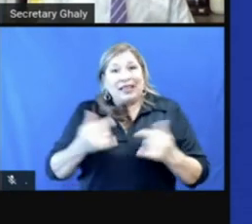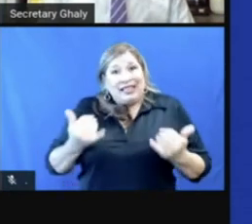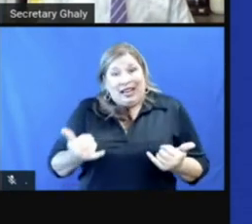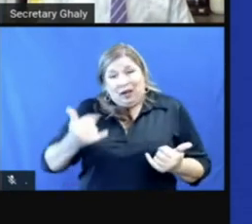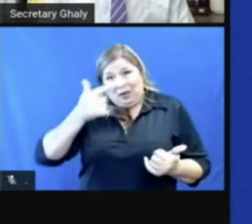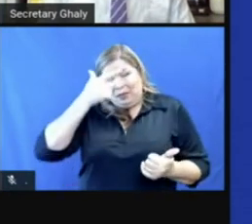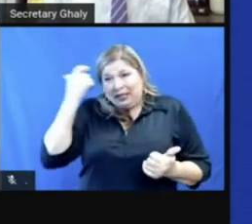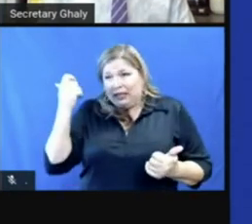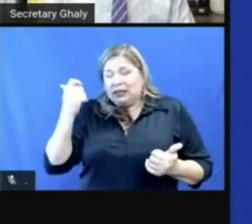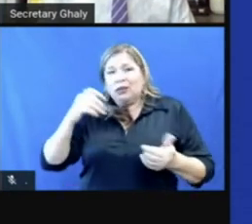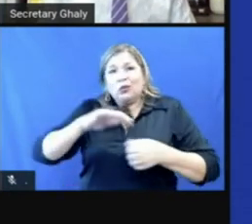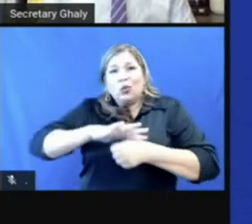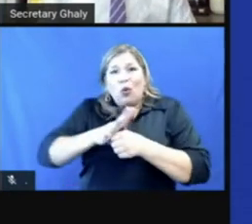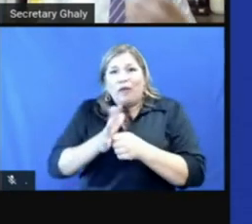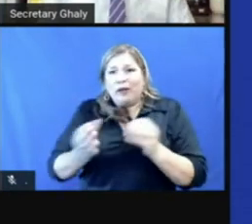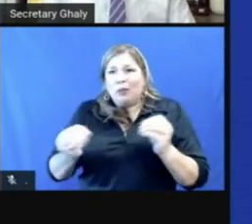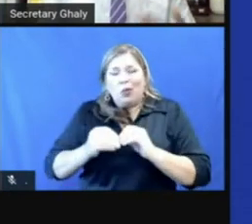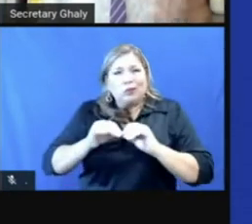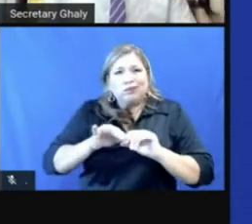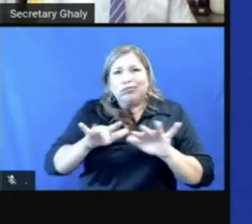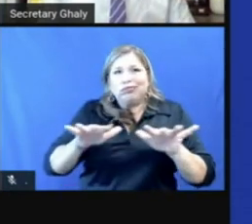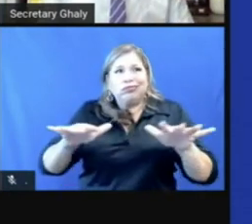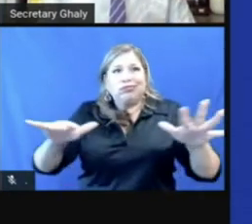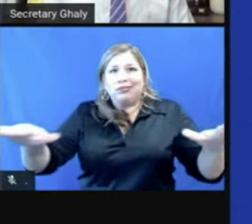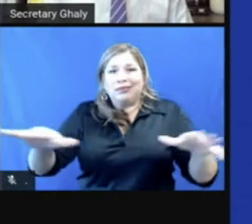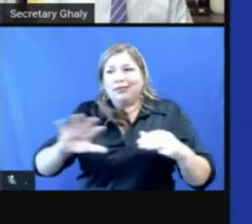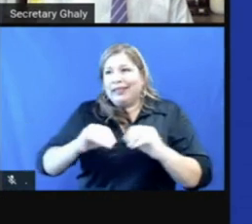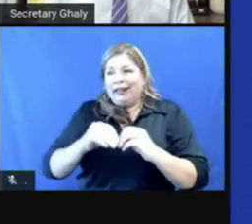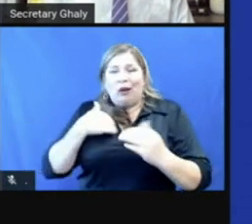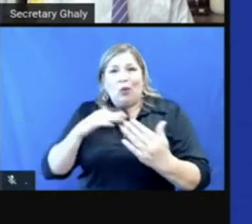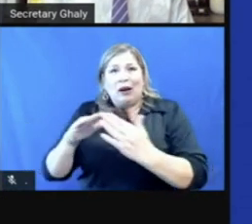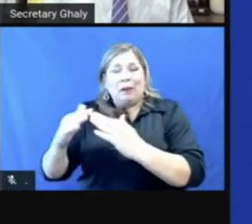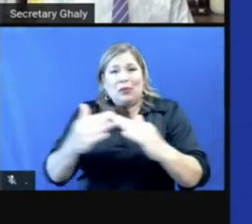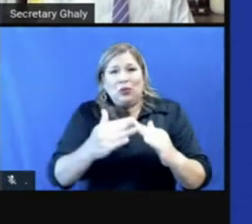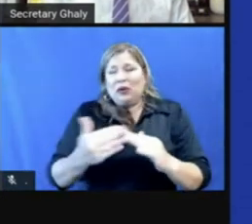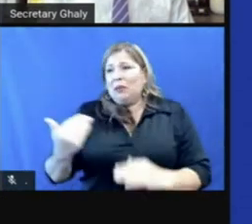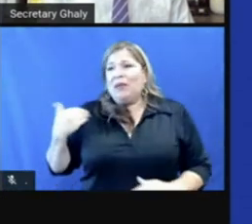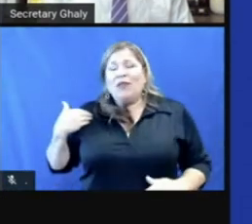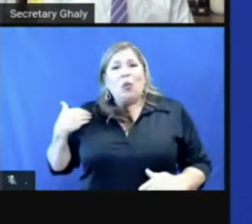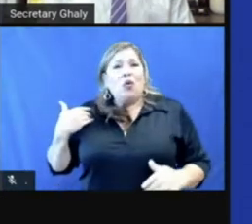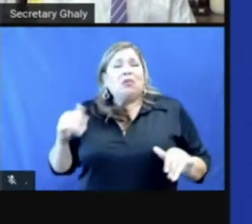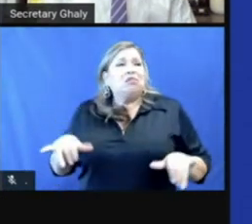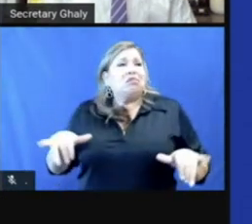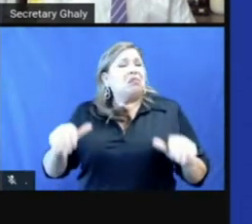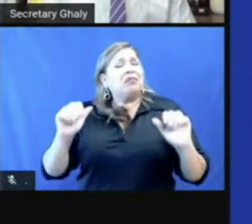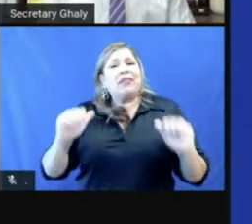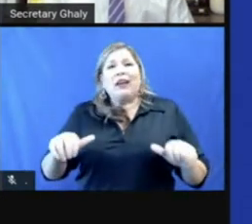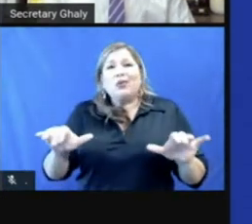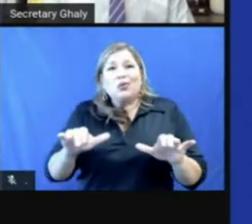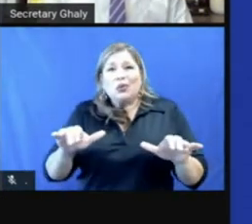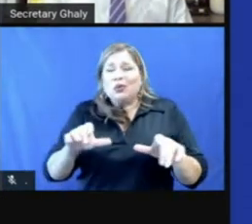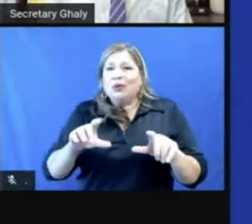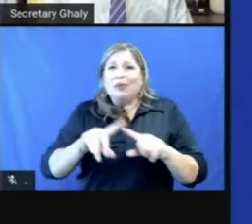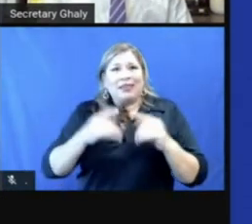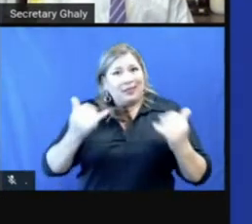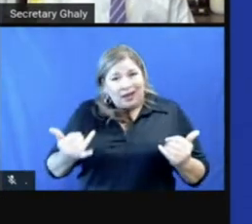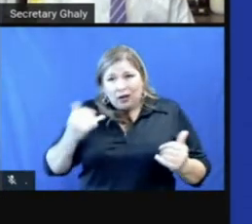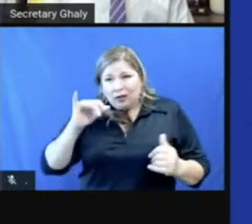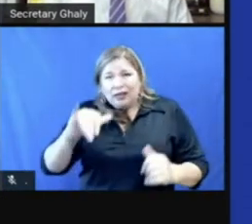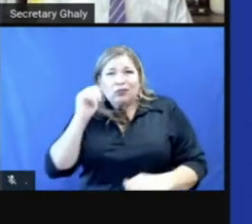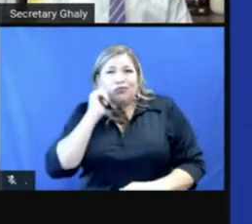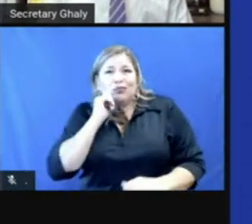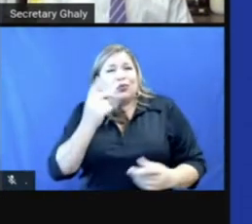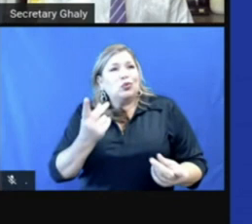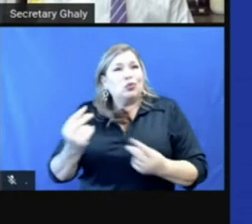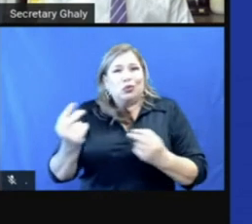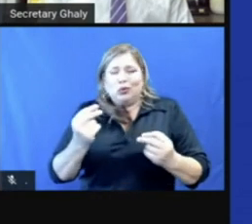of COVID in our communities is higher, even our everyday activities become higher risk. And we must be resolved to